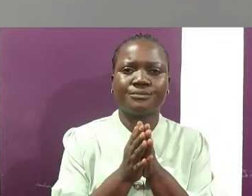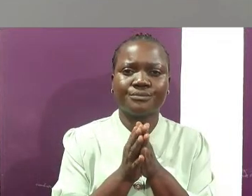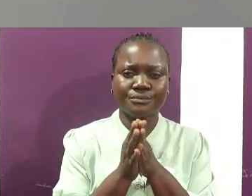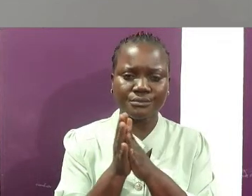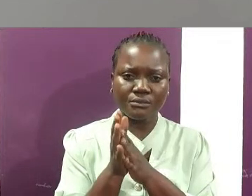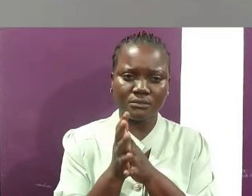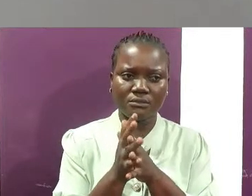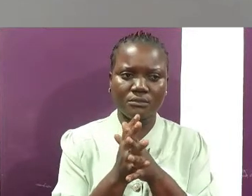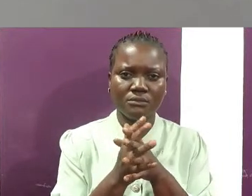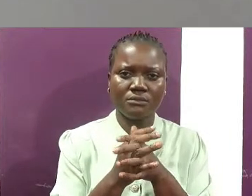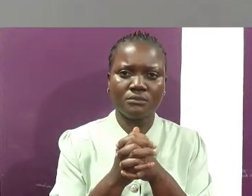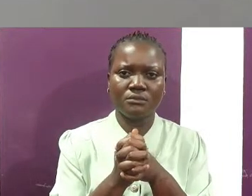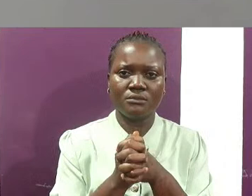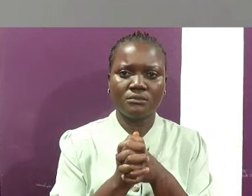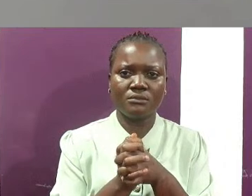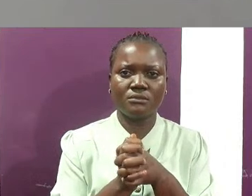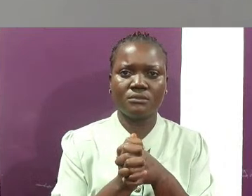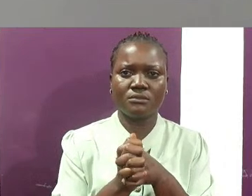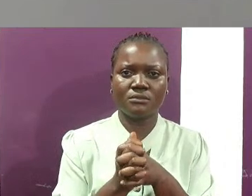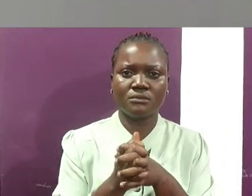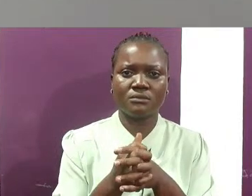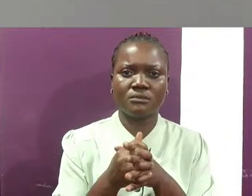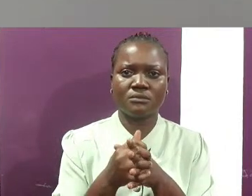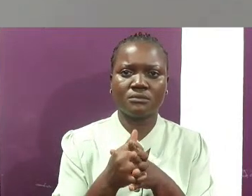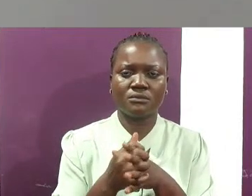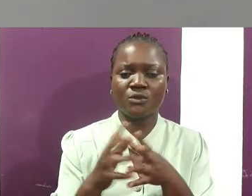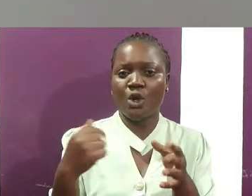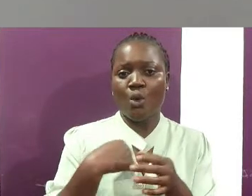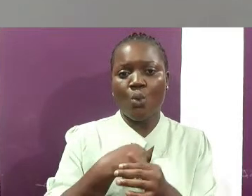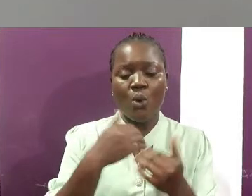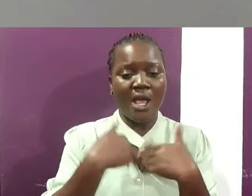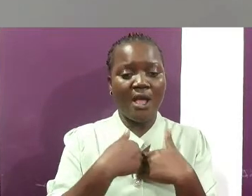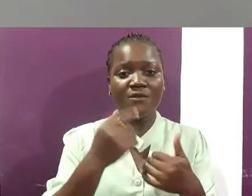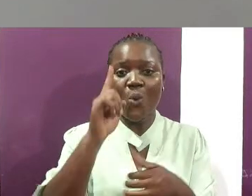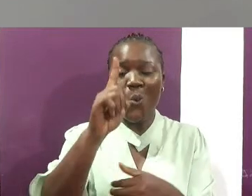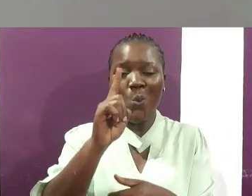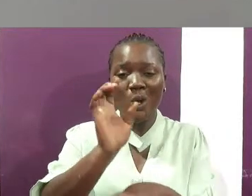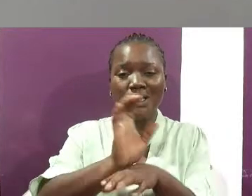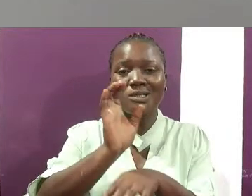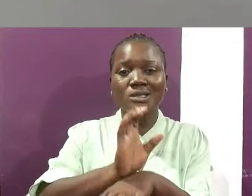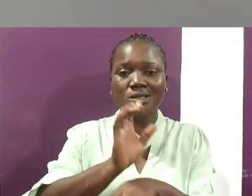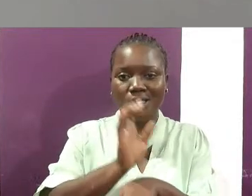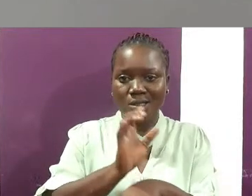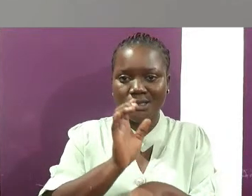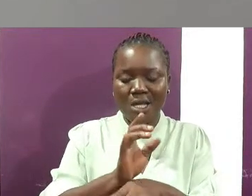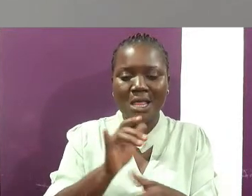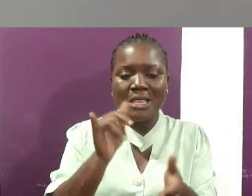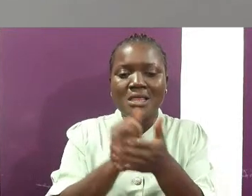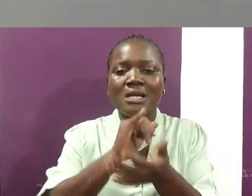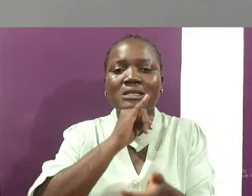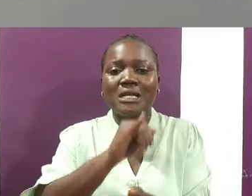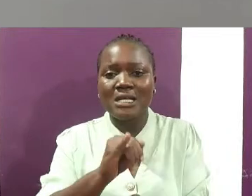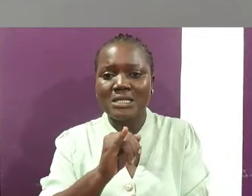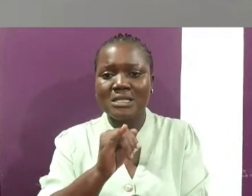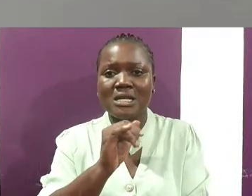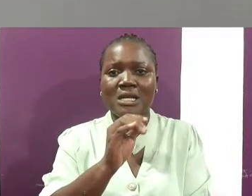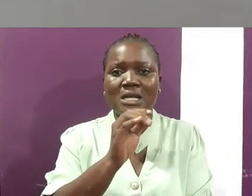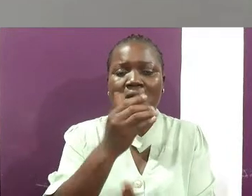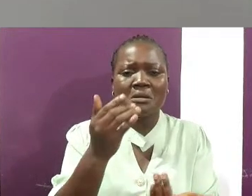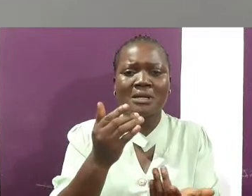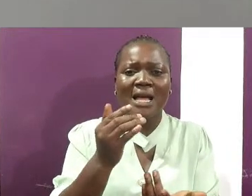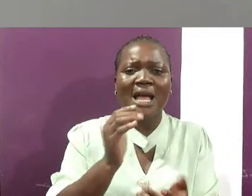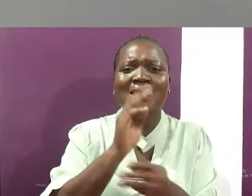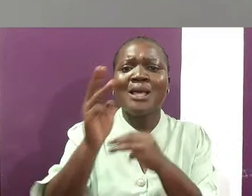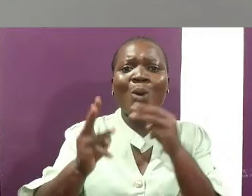It is supreme. Yawa asori ba kupe eno eni asori ya